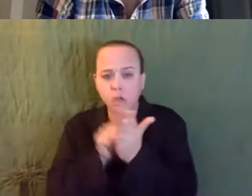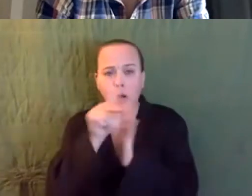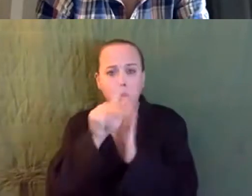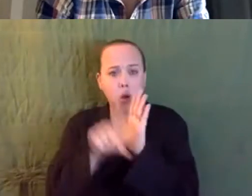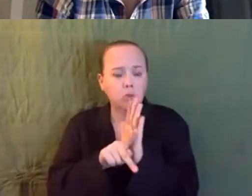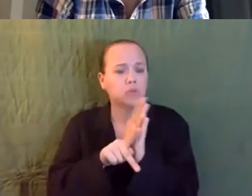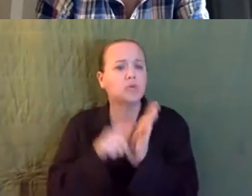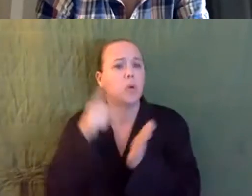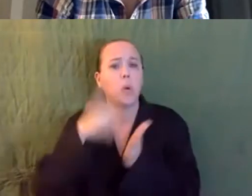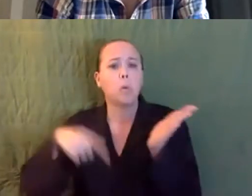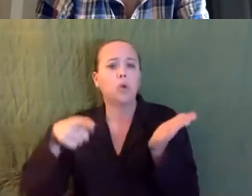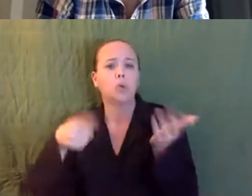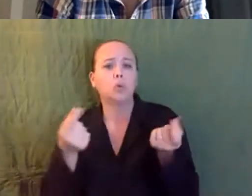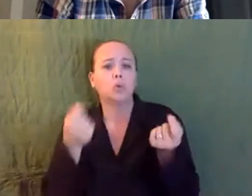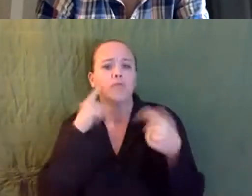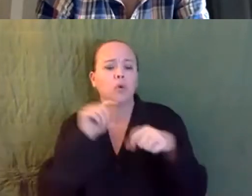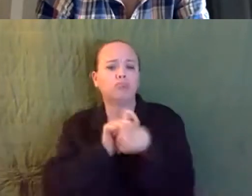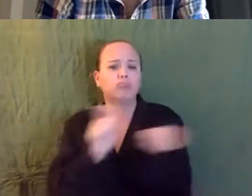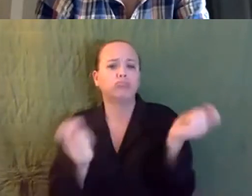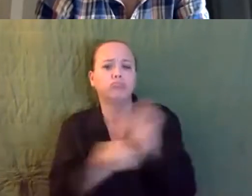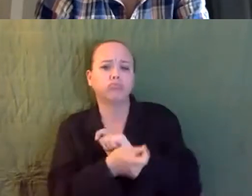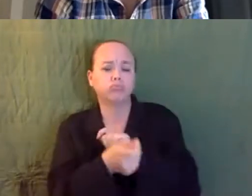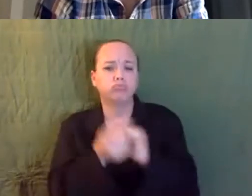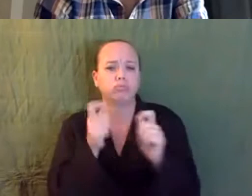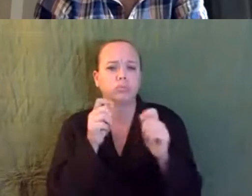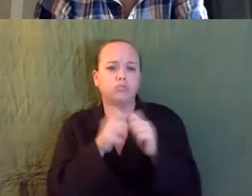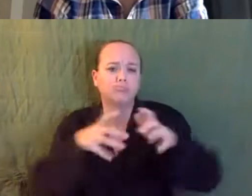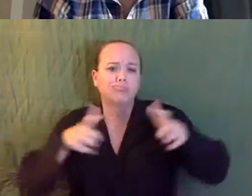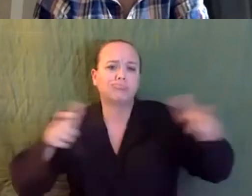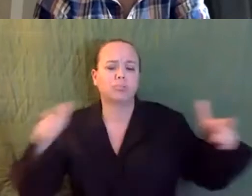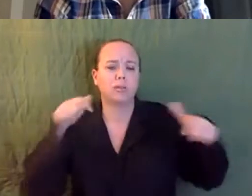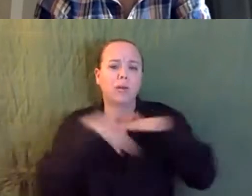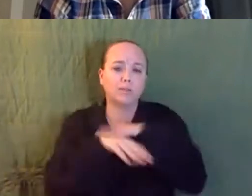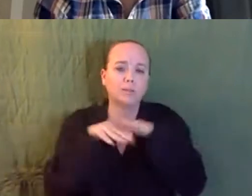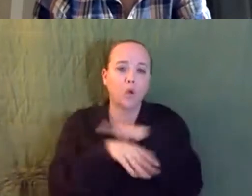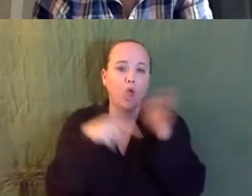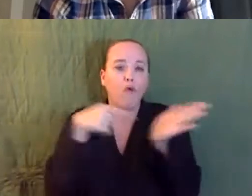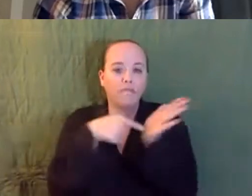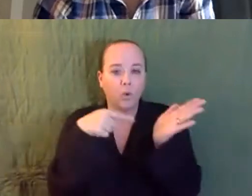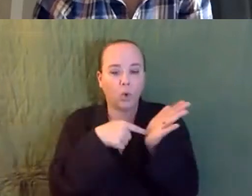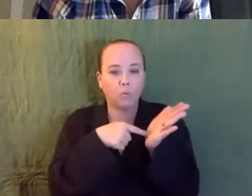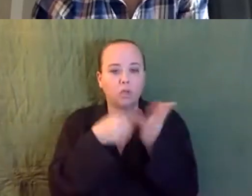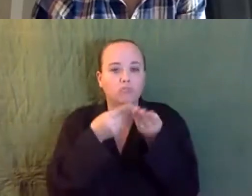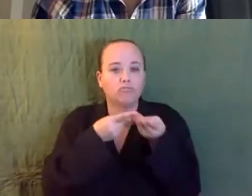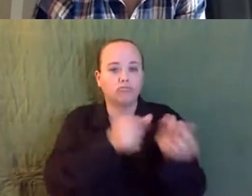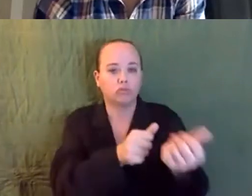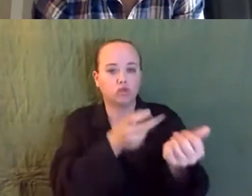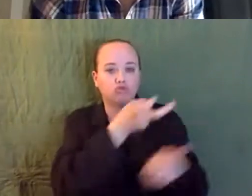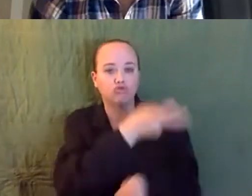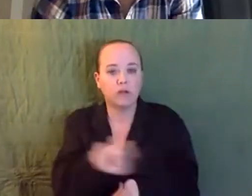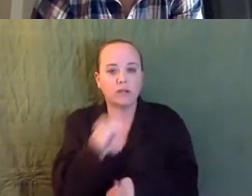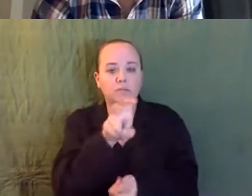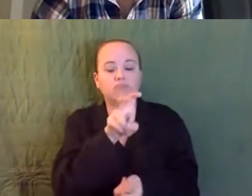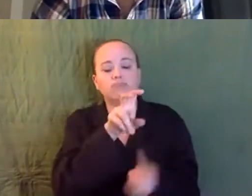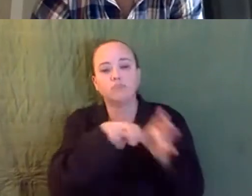you champion to influence the expansion of accessible, affordable, and efficient transportation options for those living with